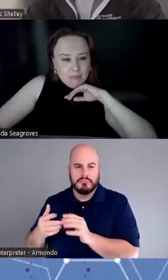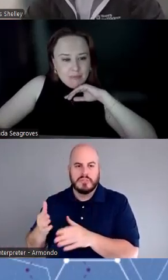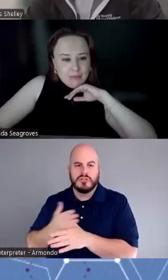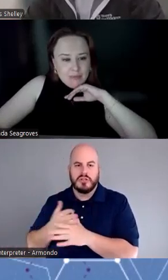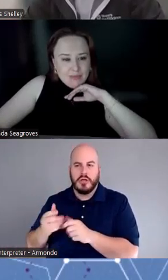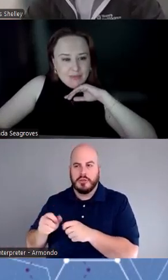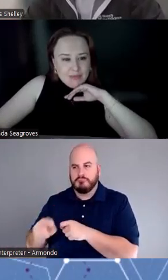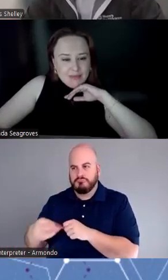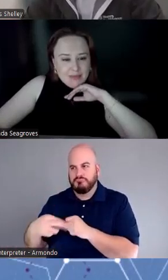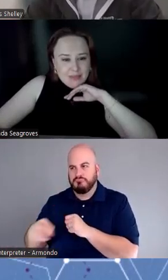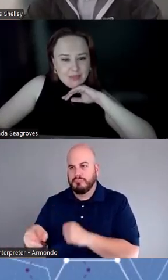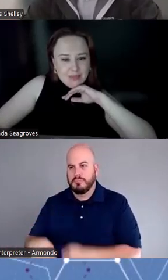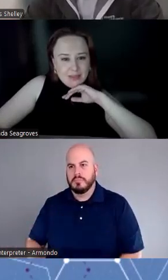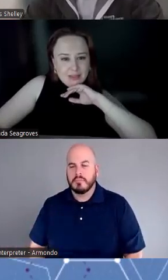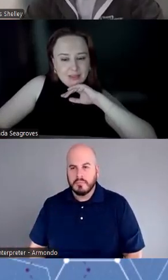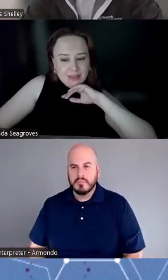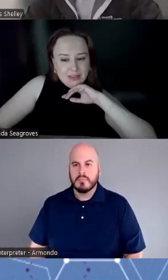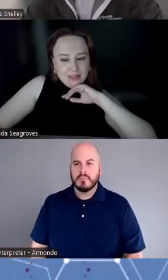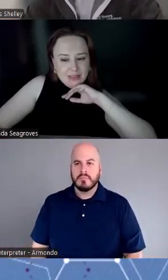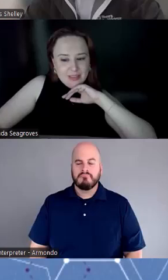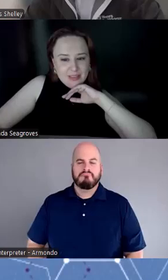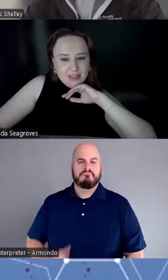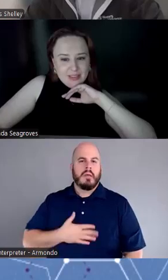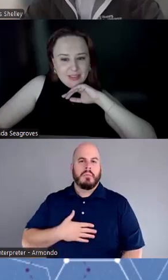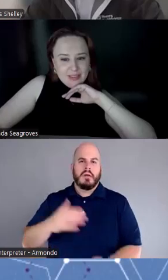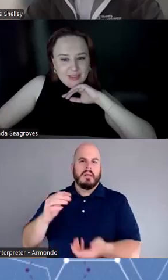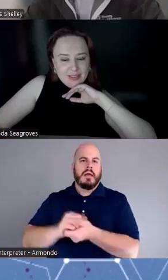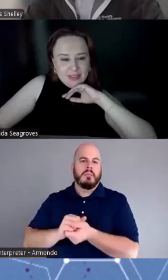them. We're really happy to collaborate across